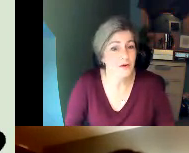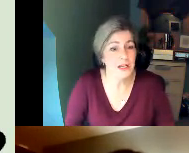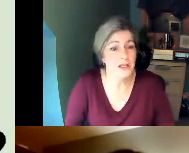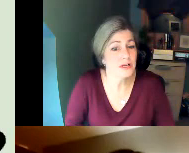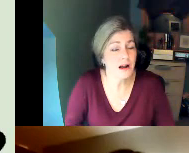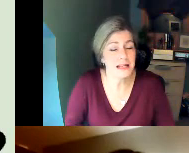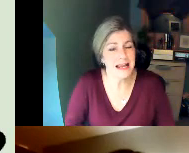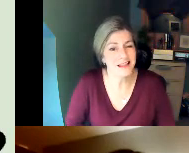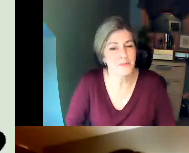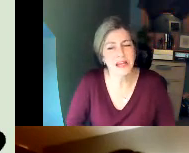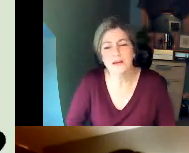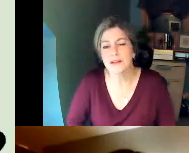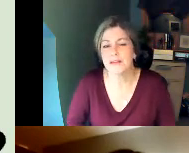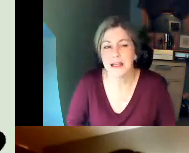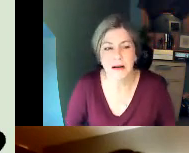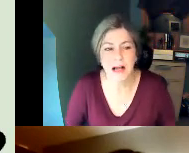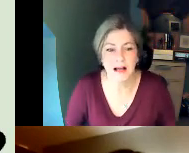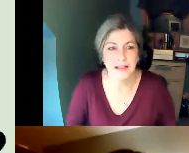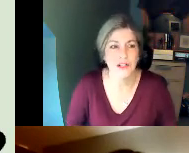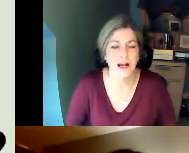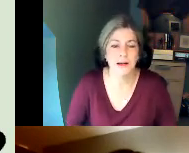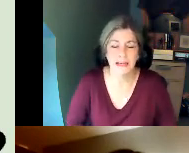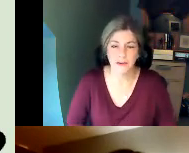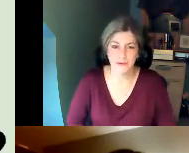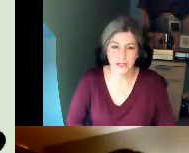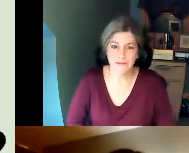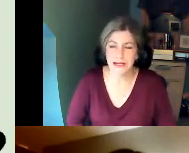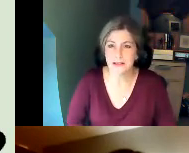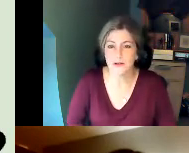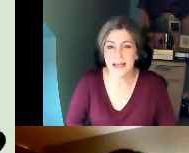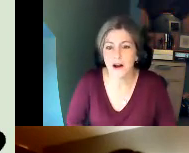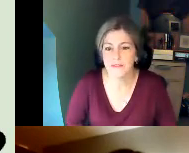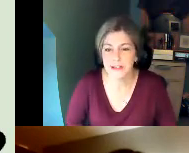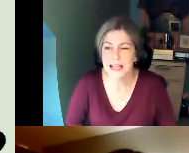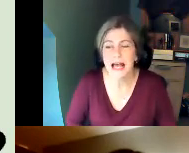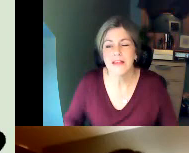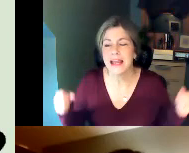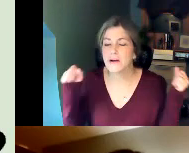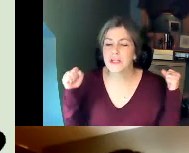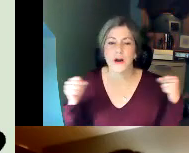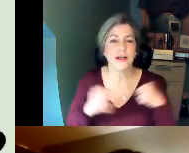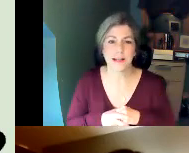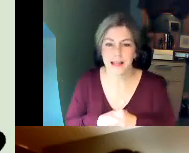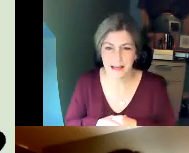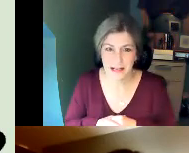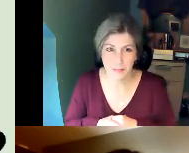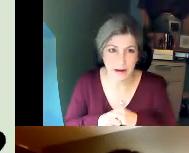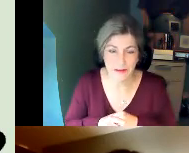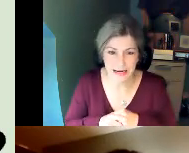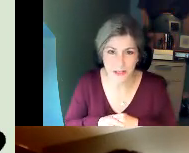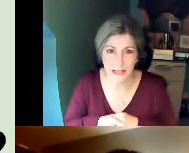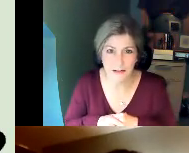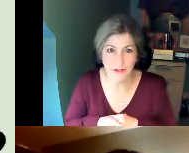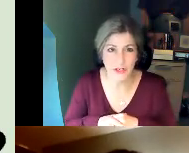go, you can contact them. But here's the thing about college and university financial aid offices. They are so excited